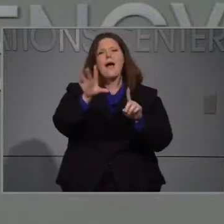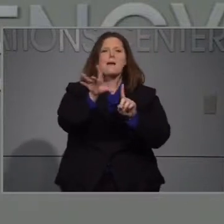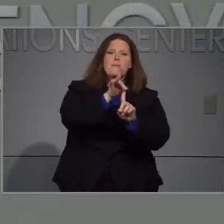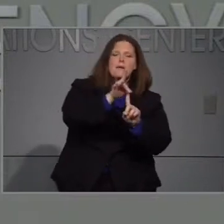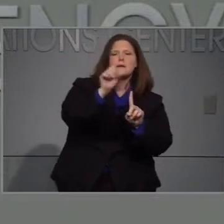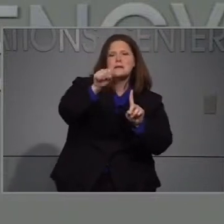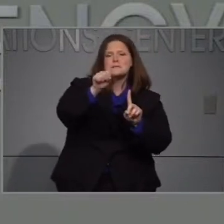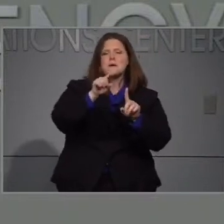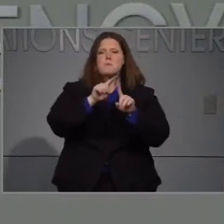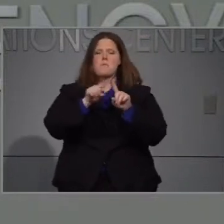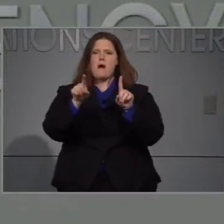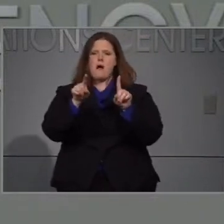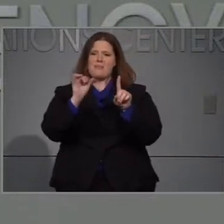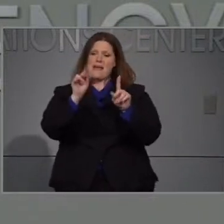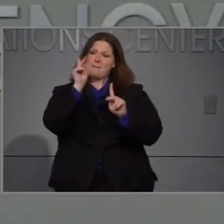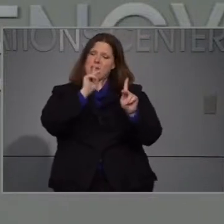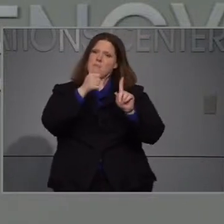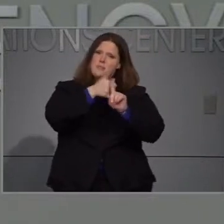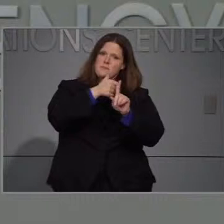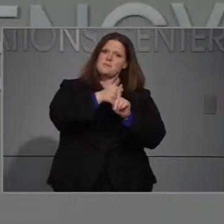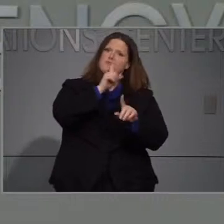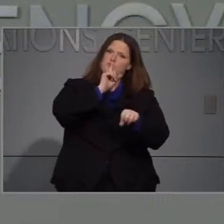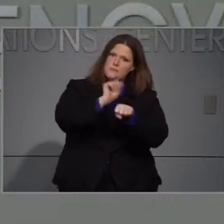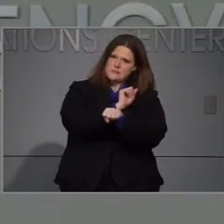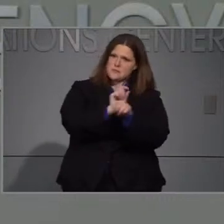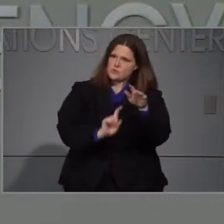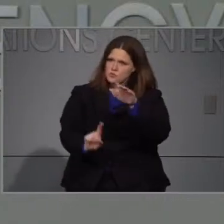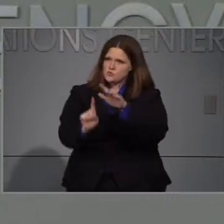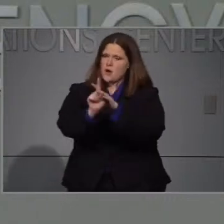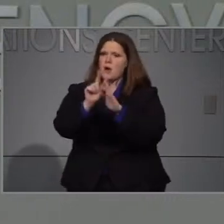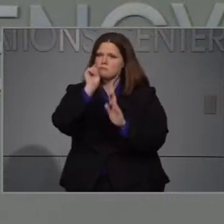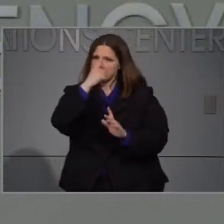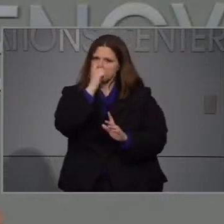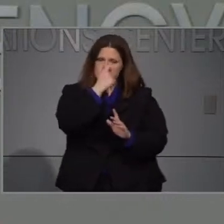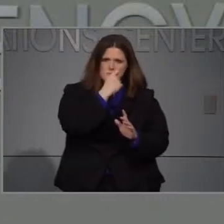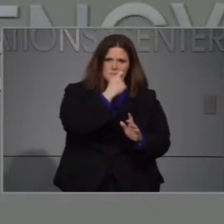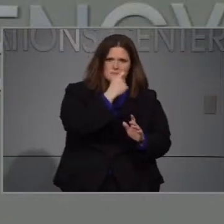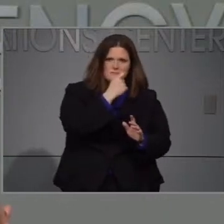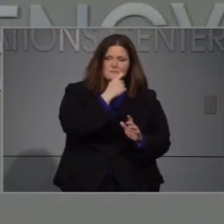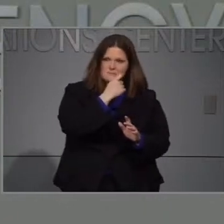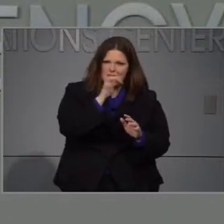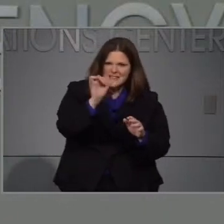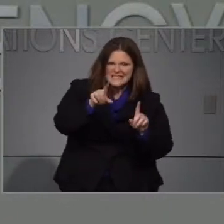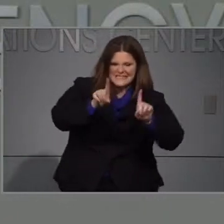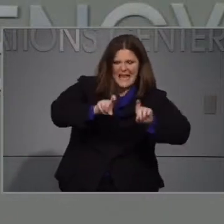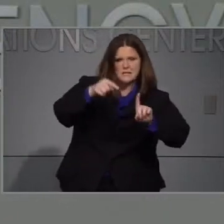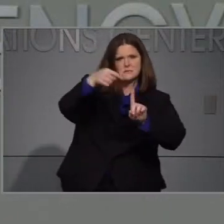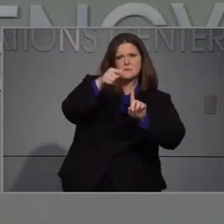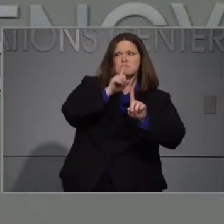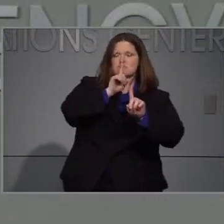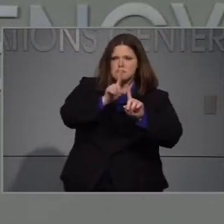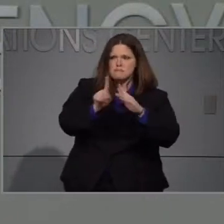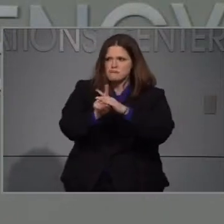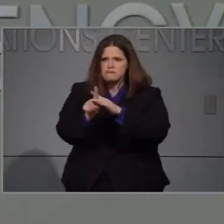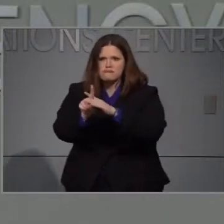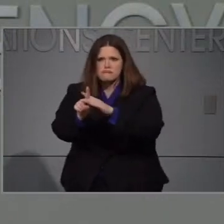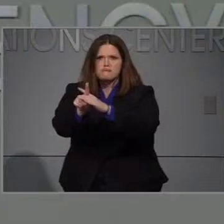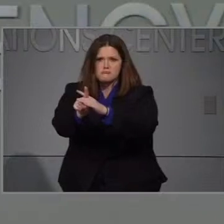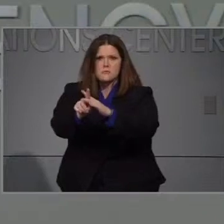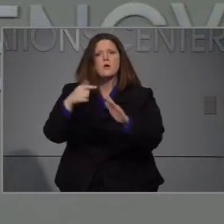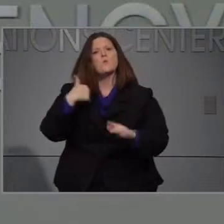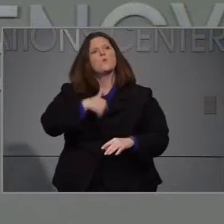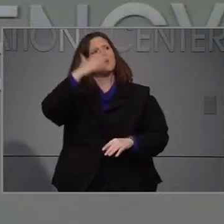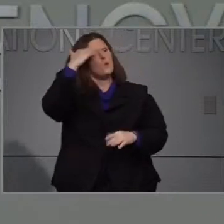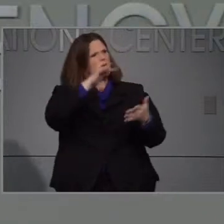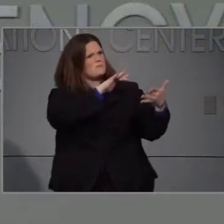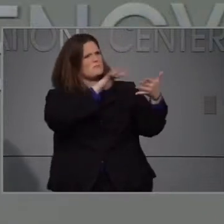are only people who are actively getting testing. We know from other prevalence studies around the country that laboratory confirmed